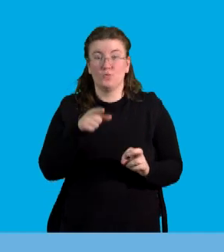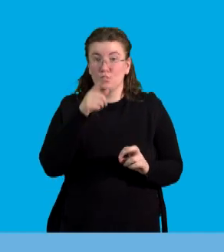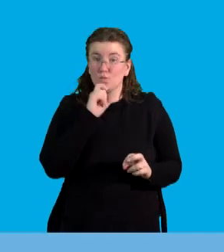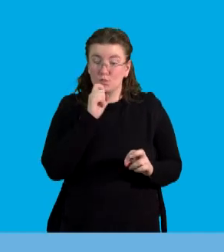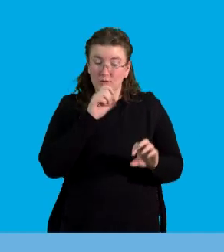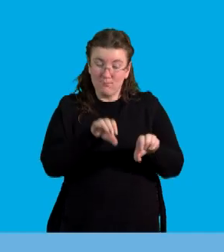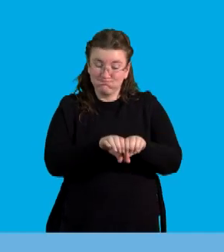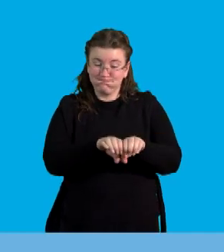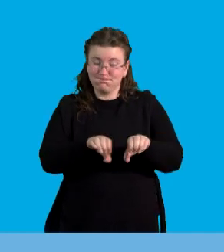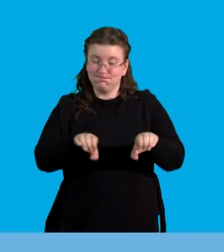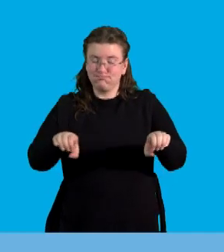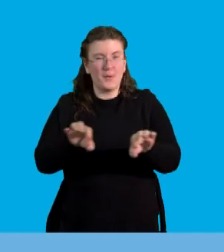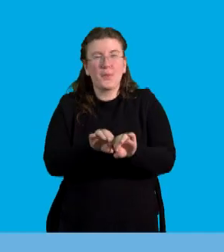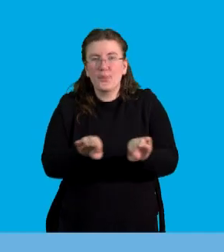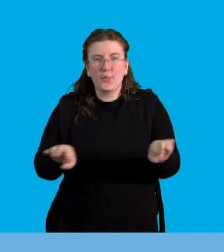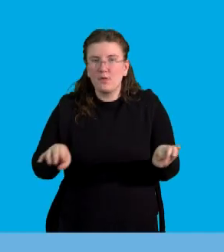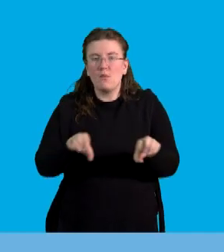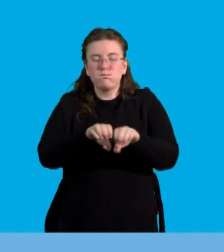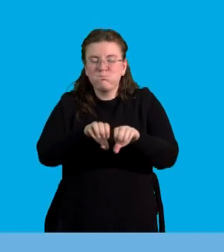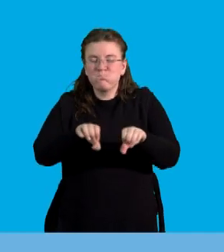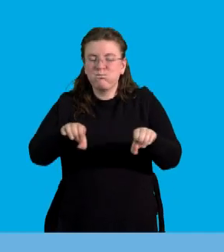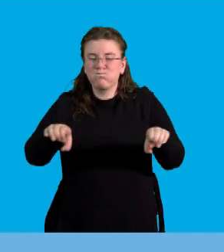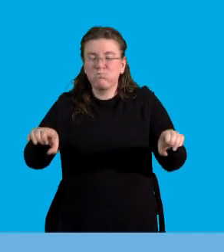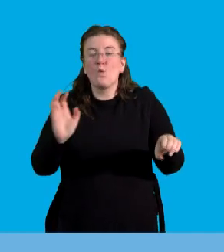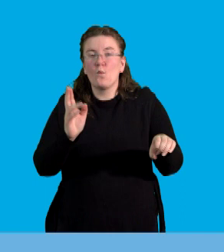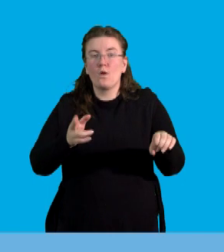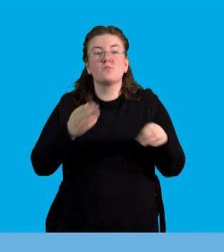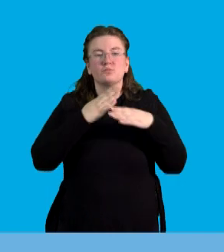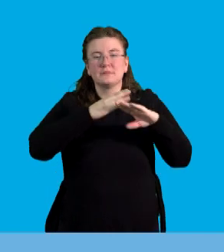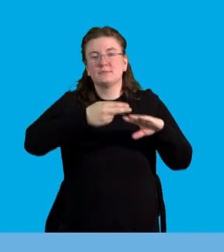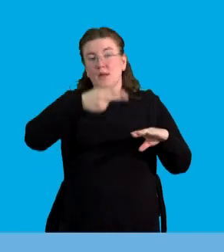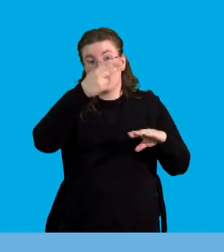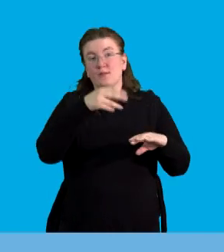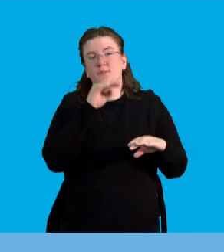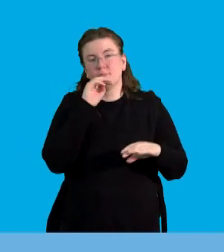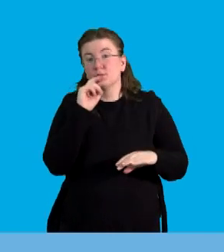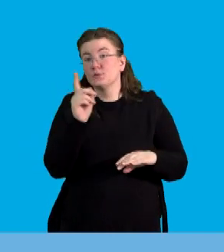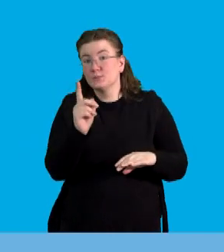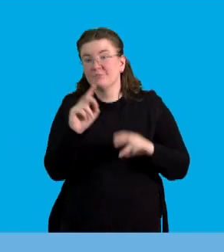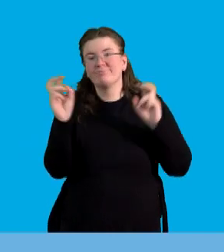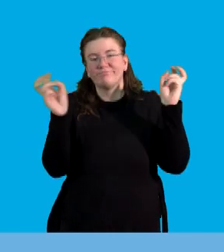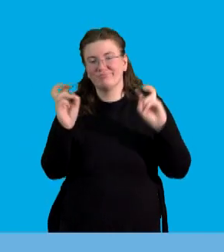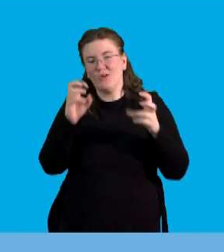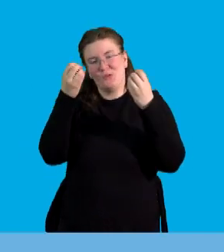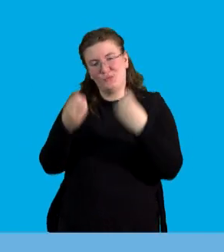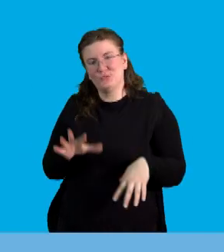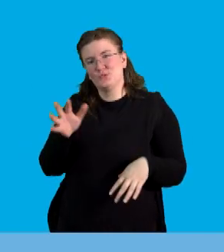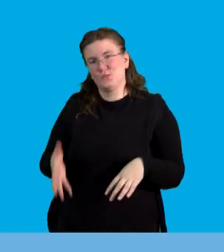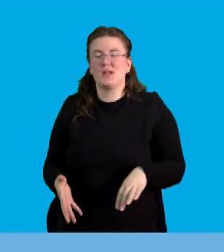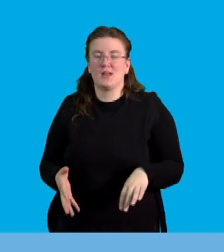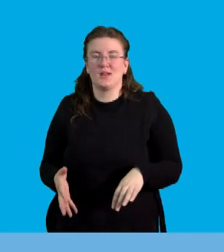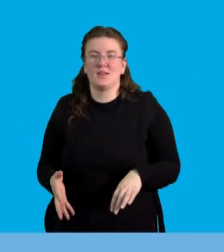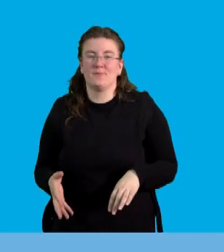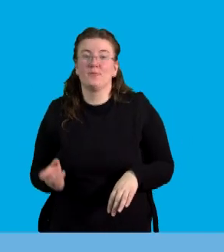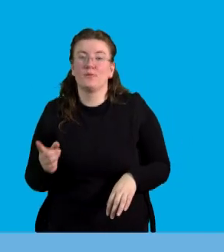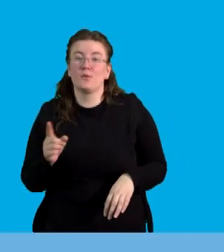that thicker wire is going to have a high resistance, and because of that, there's going to be more energy being lost in the process of you transferring energy